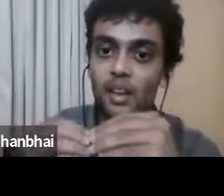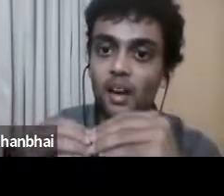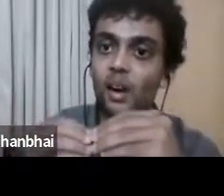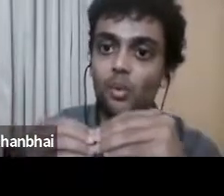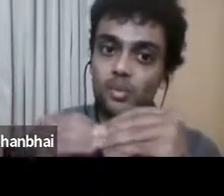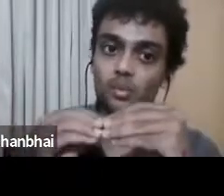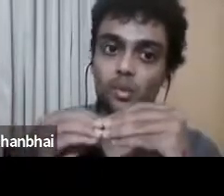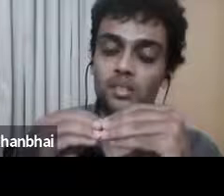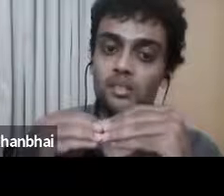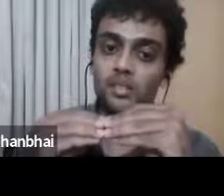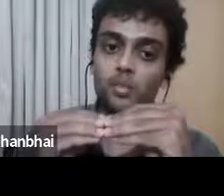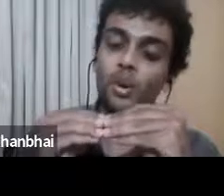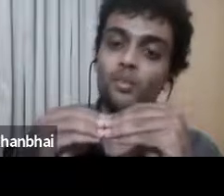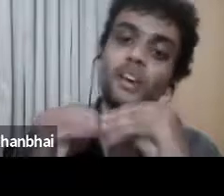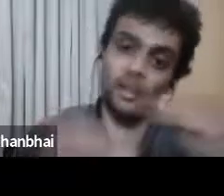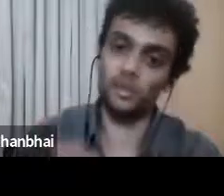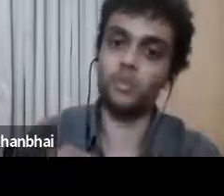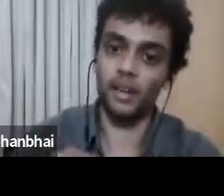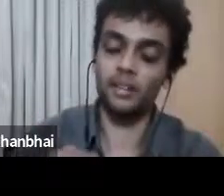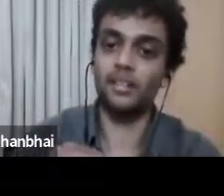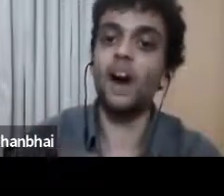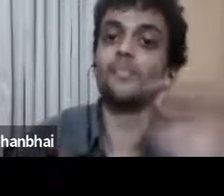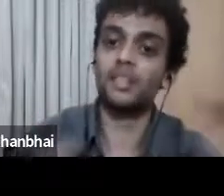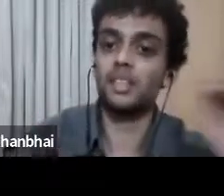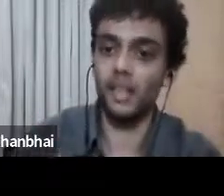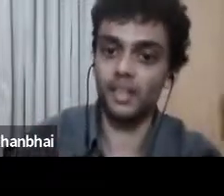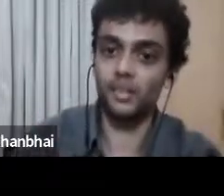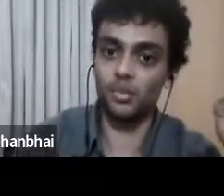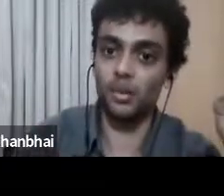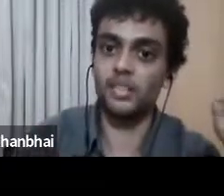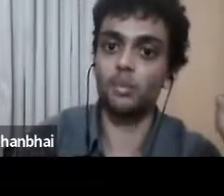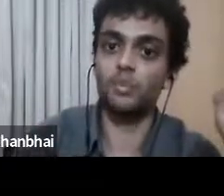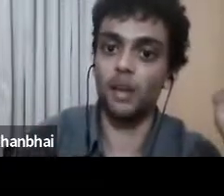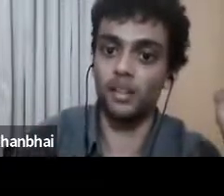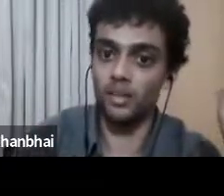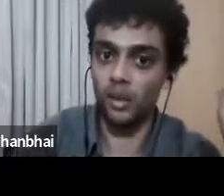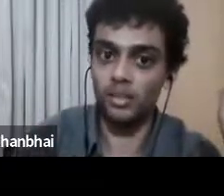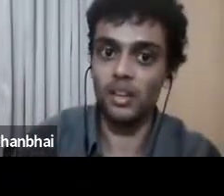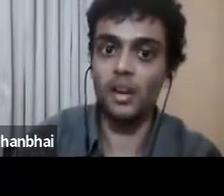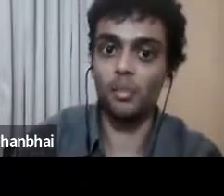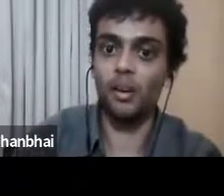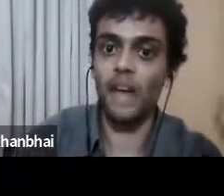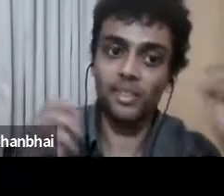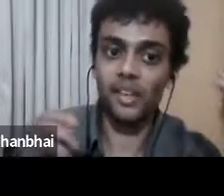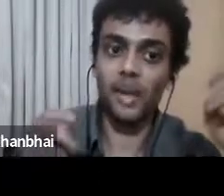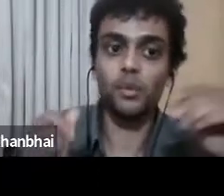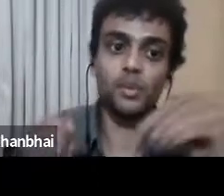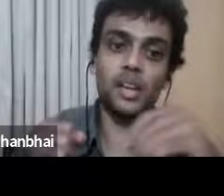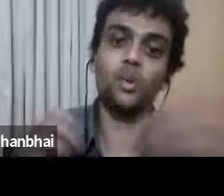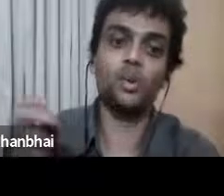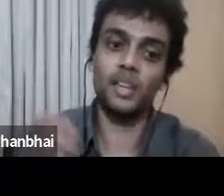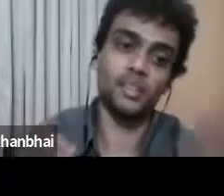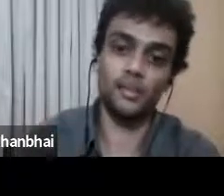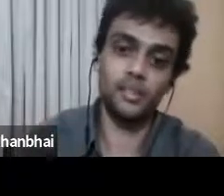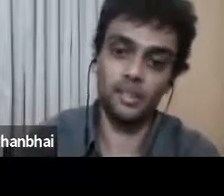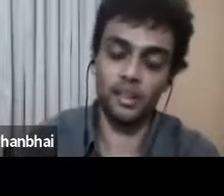period was spoken of in retrospect after these connections were established by other scholars. But at the time, it